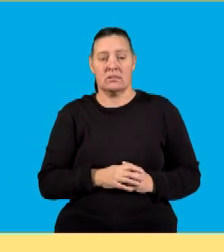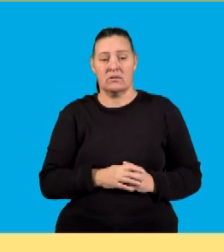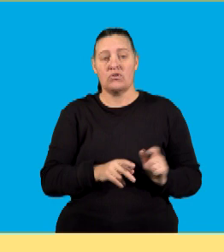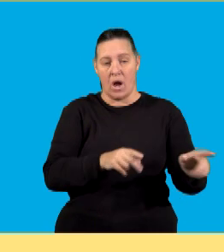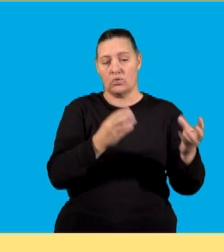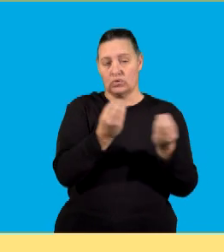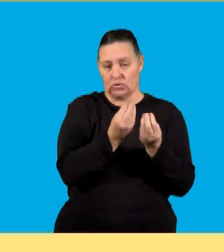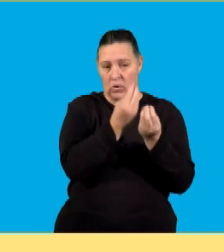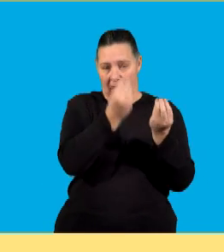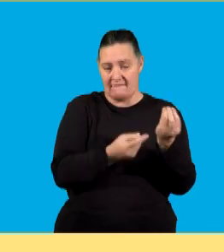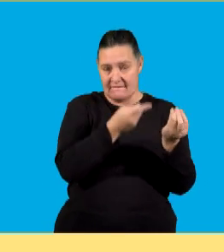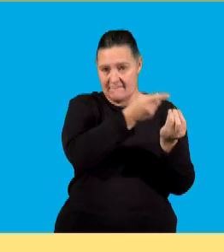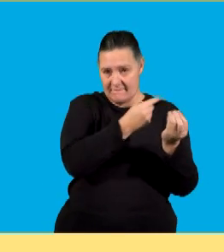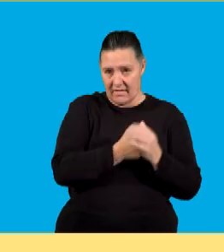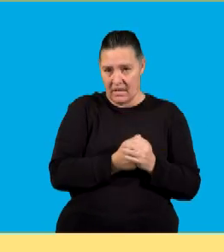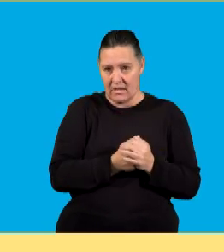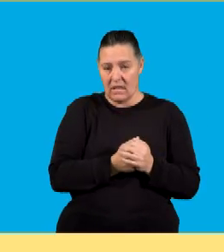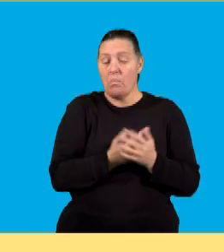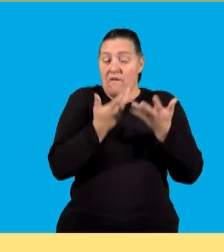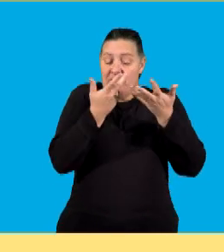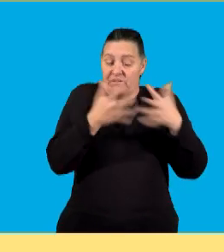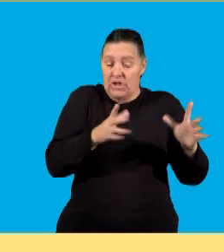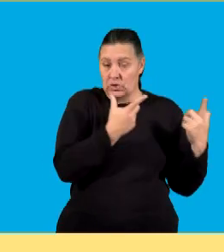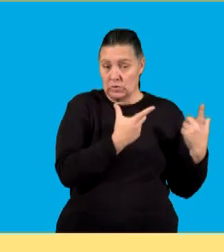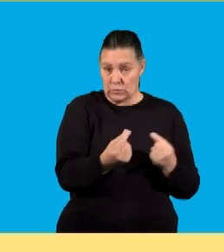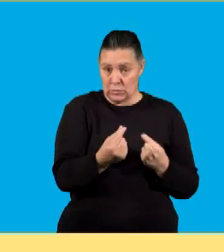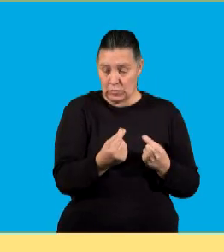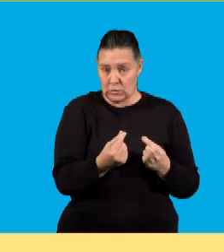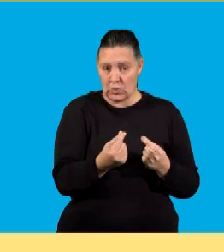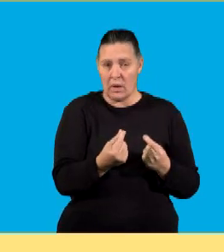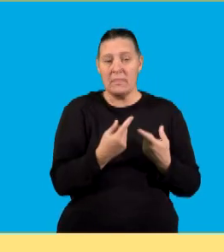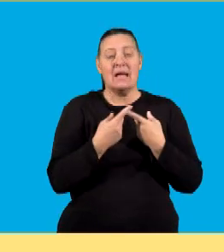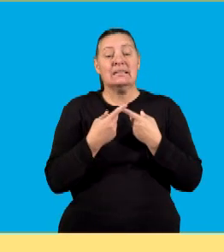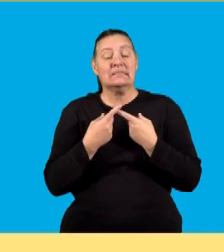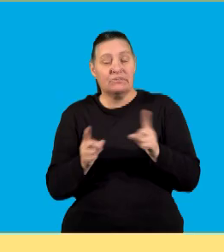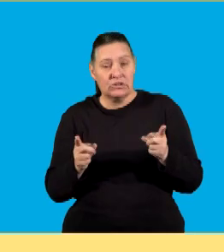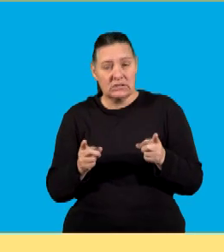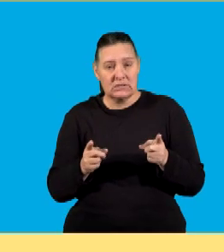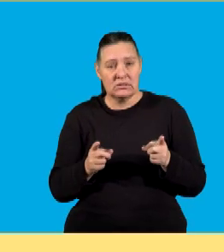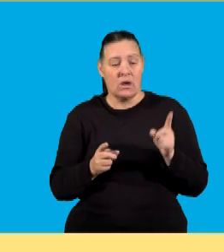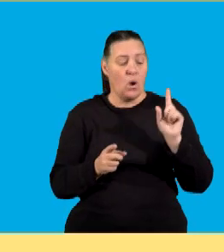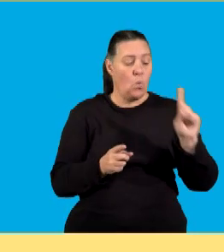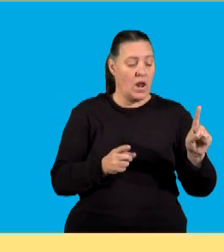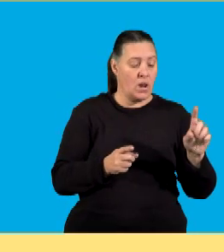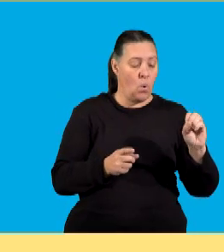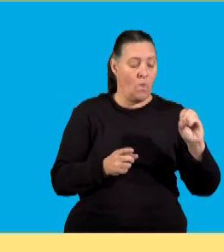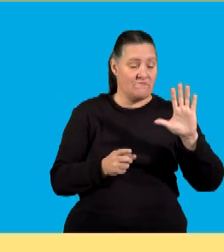we say there is our stock on hand. Then once we have done that, when we get the difference between